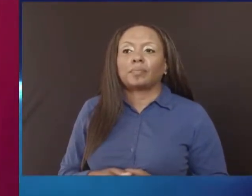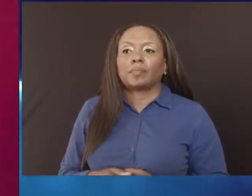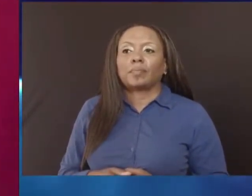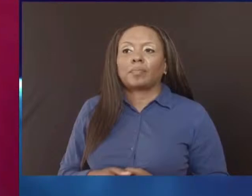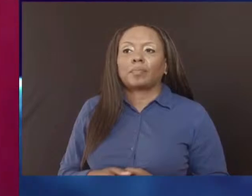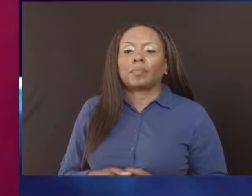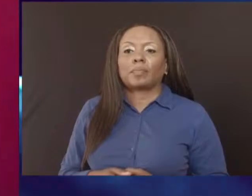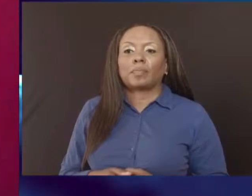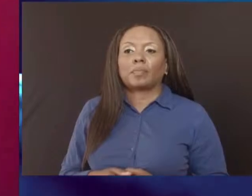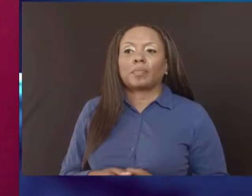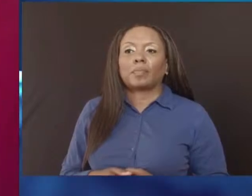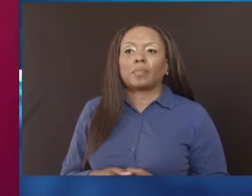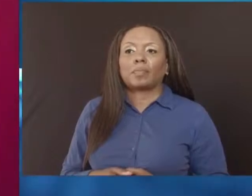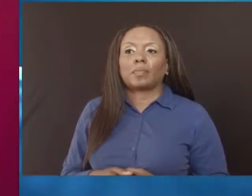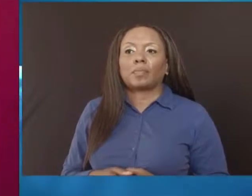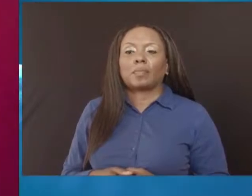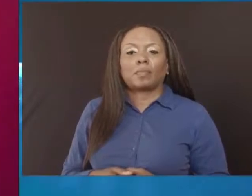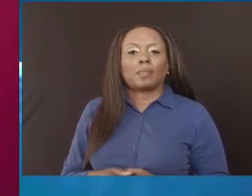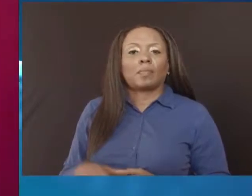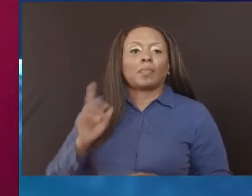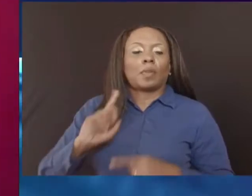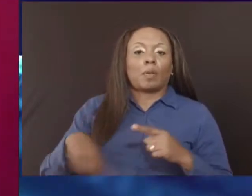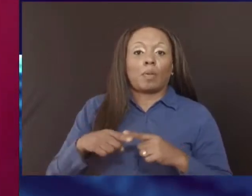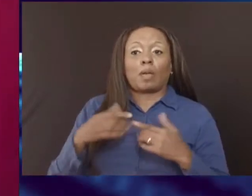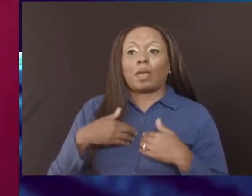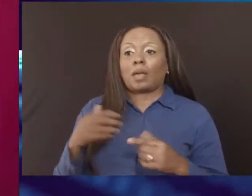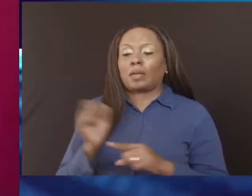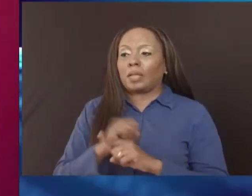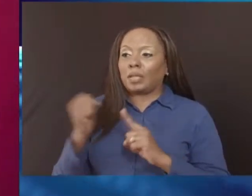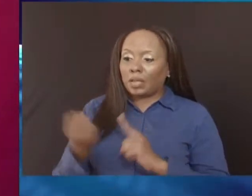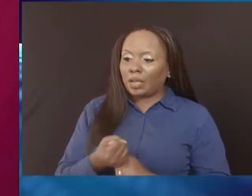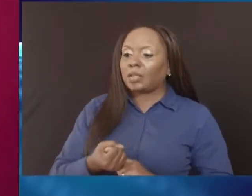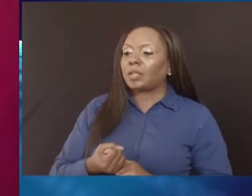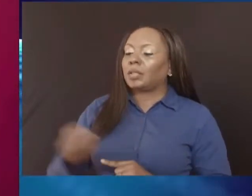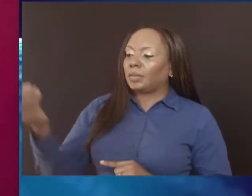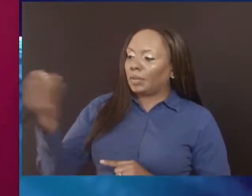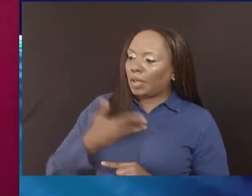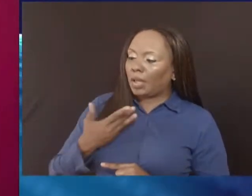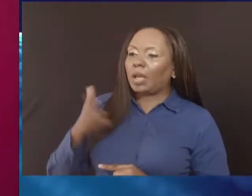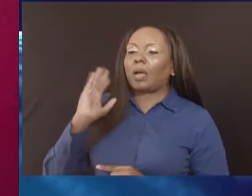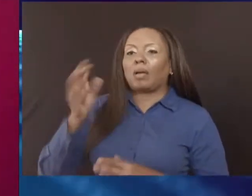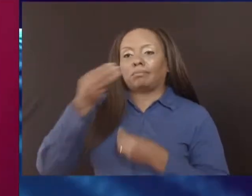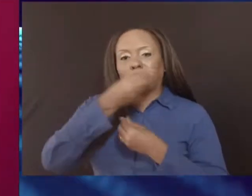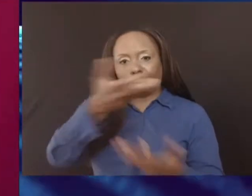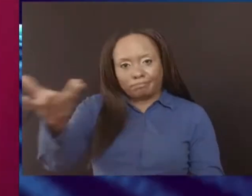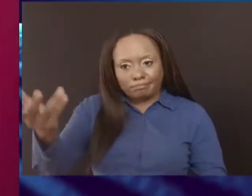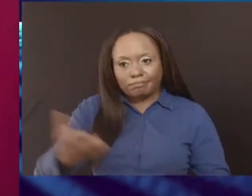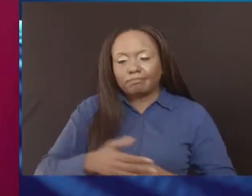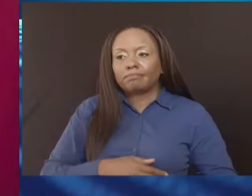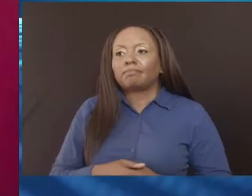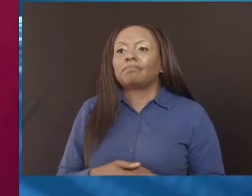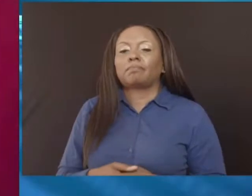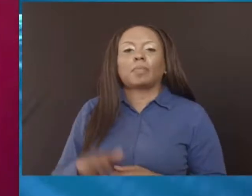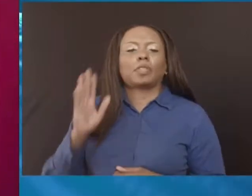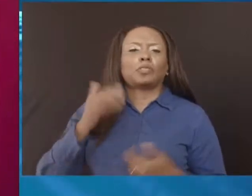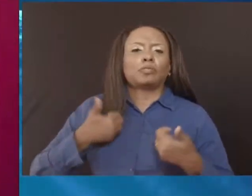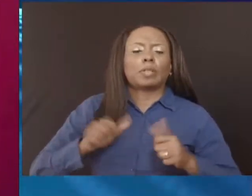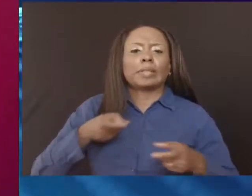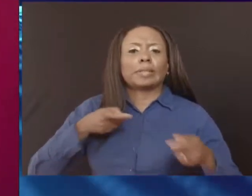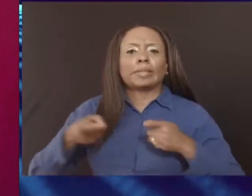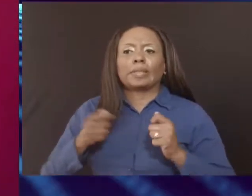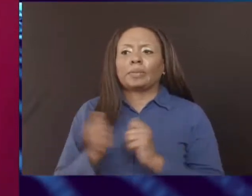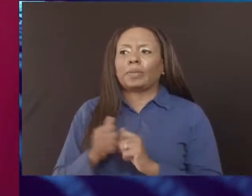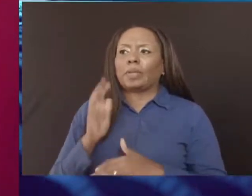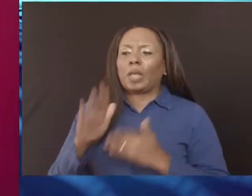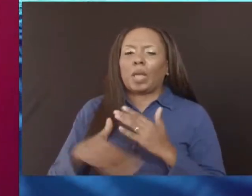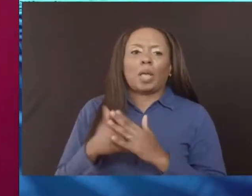do have situations like that. We do funnel all information back to the command center, and we have been addressing all of those